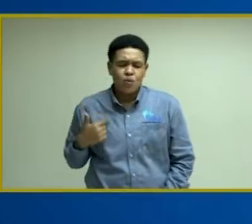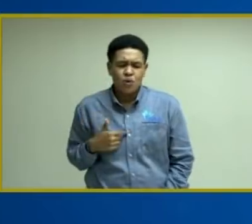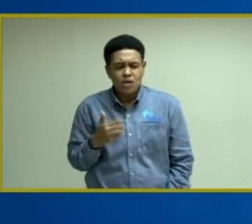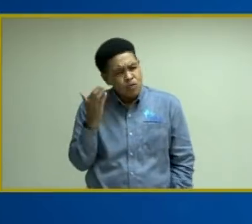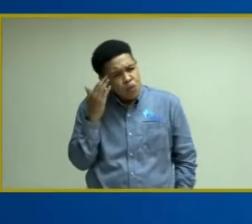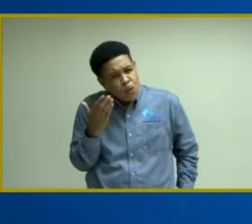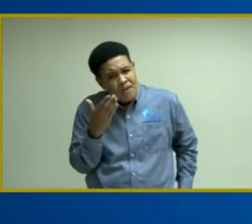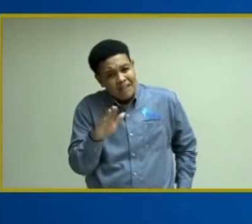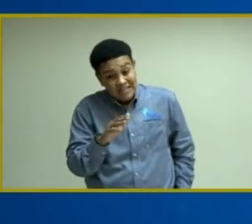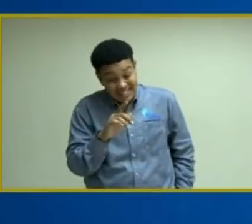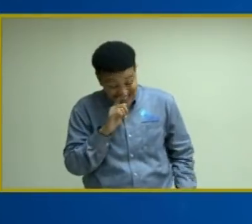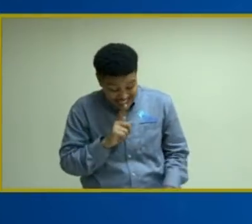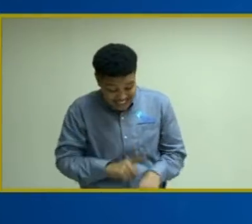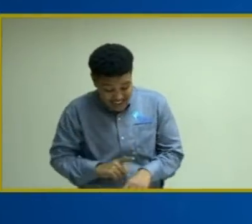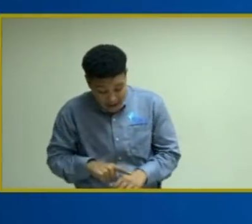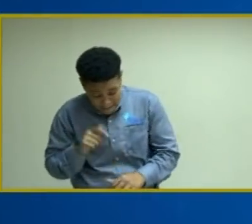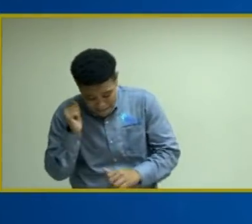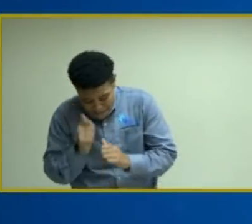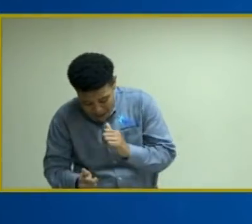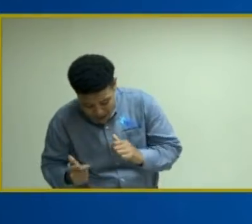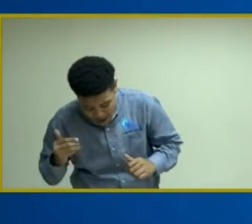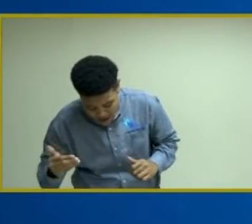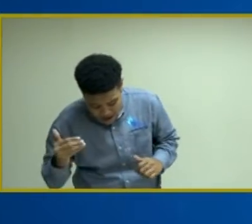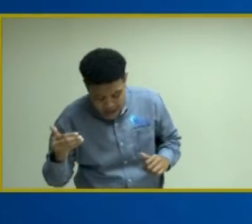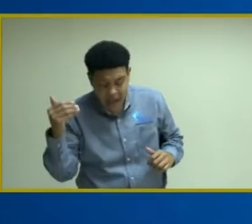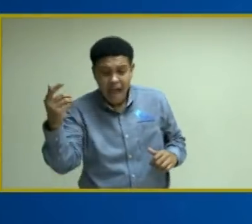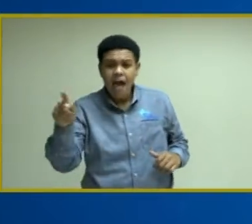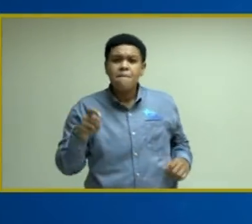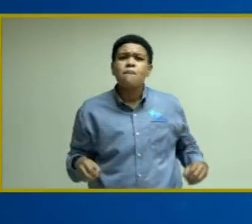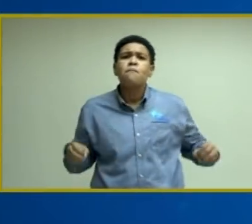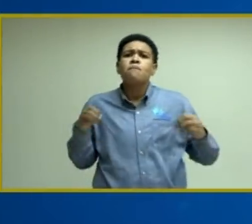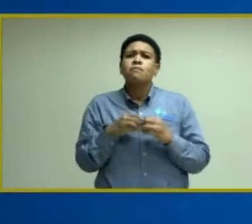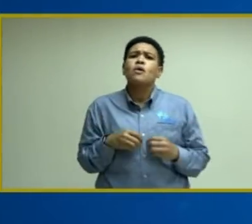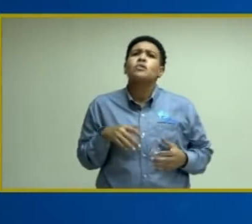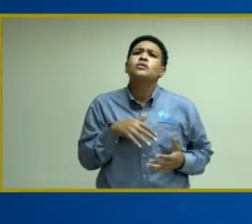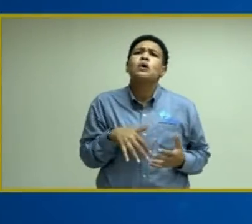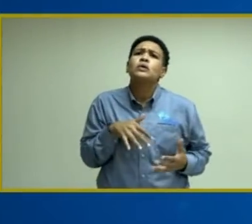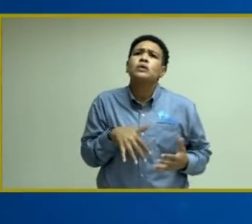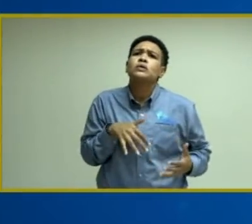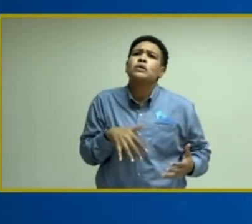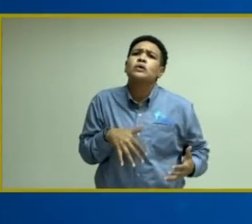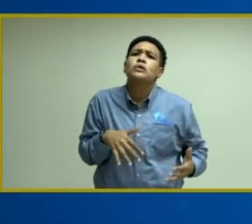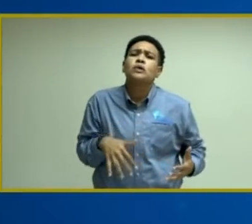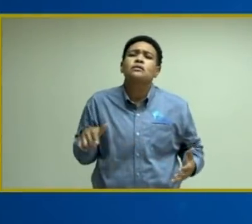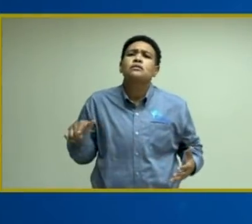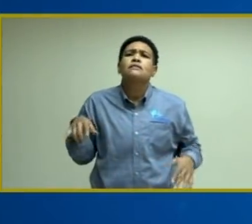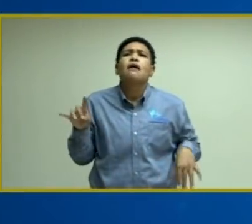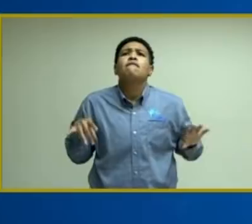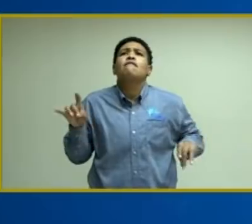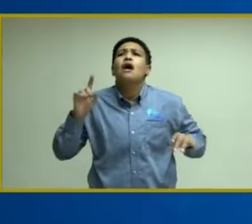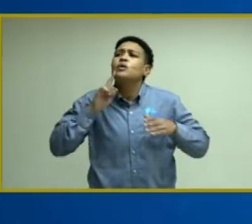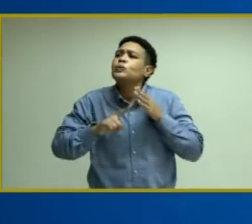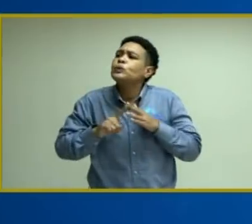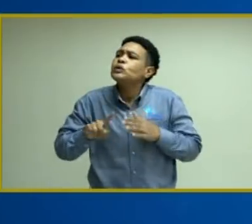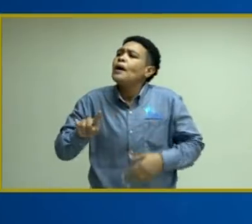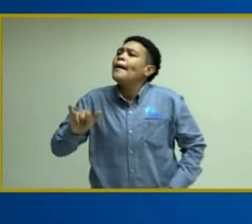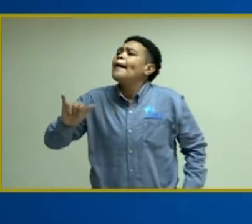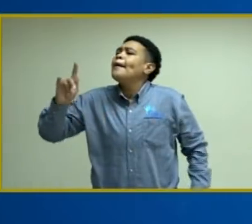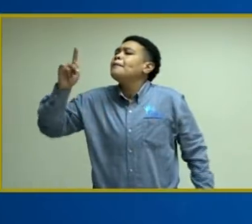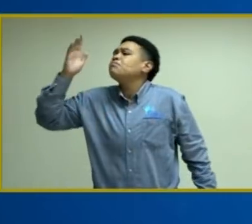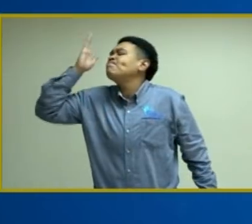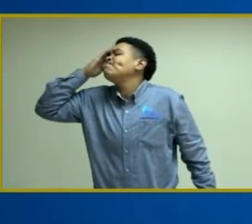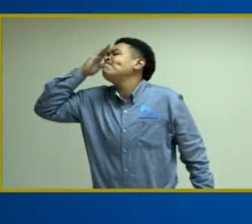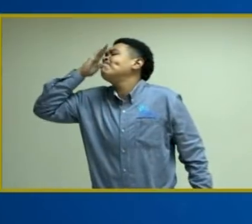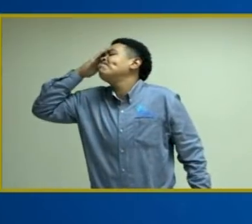that as time passes and more studies are done, then persons do want to